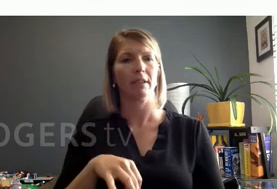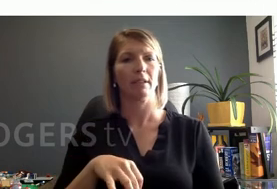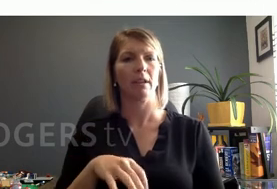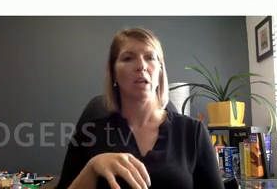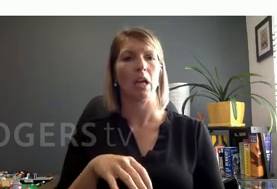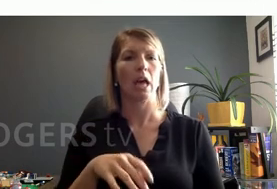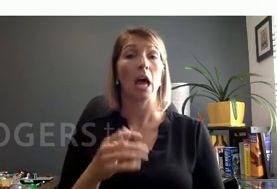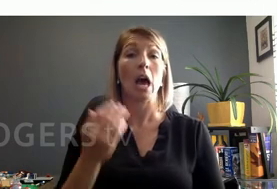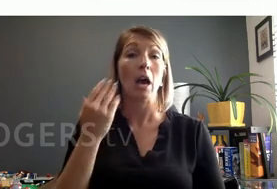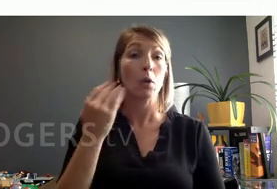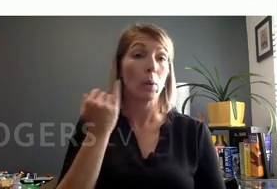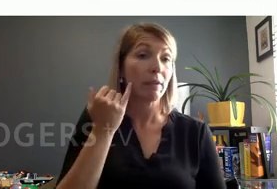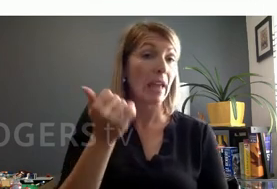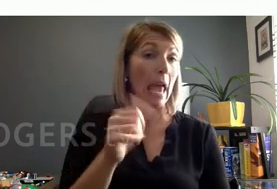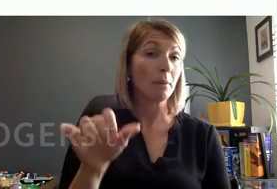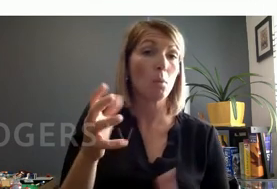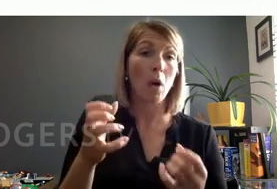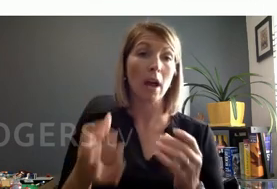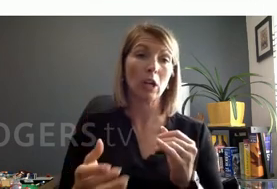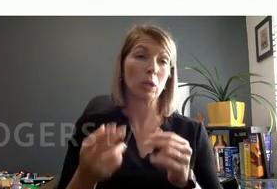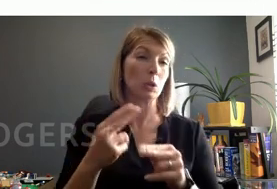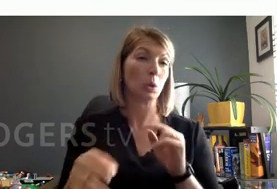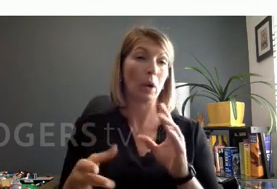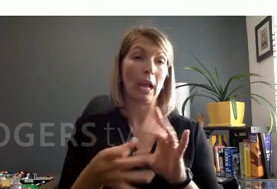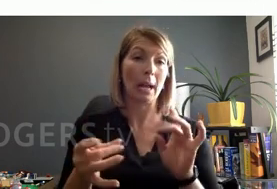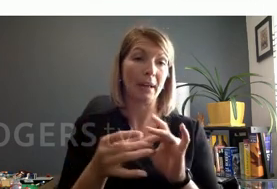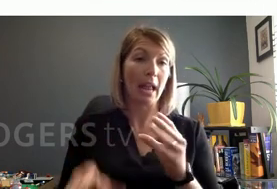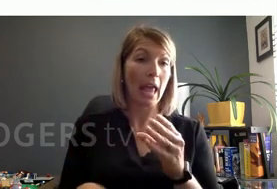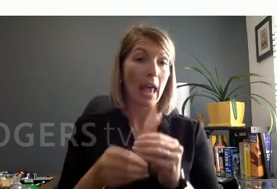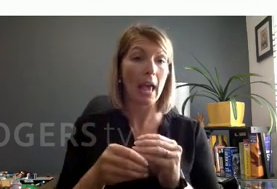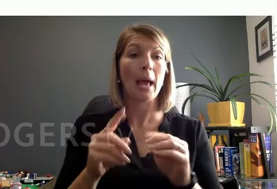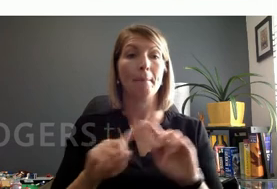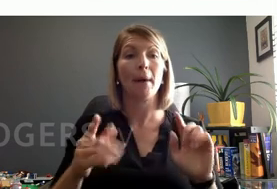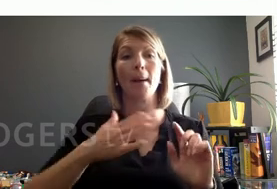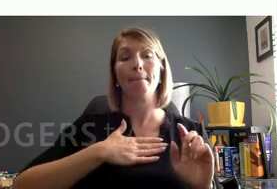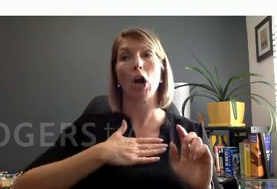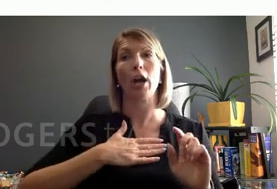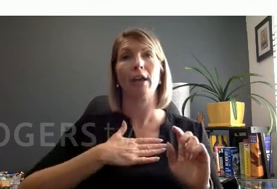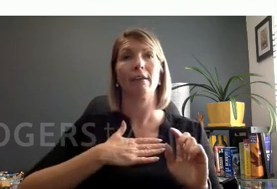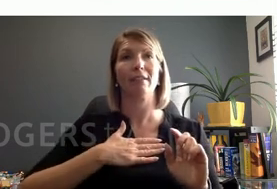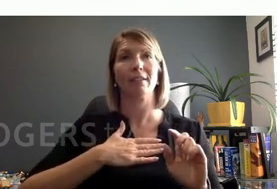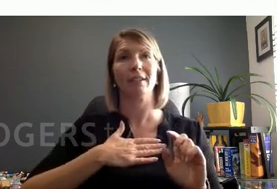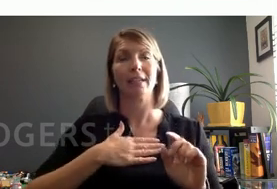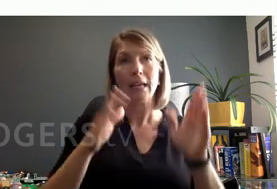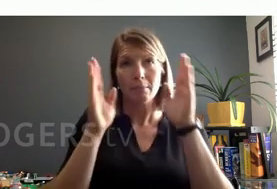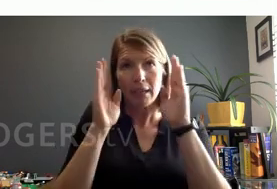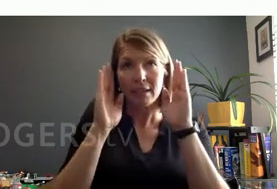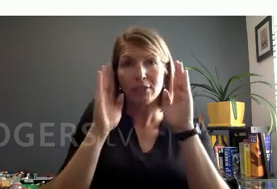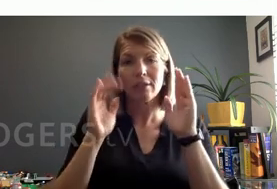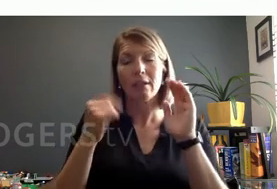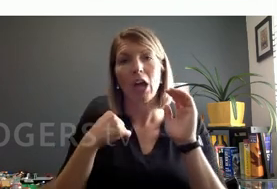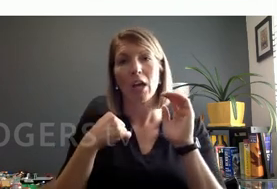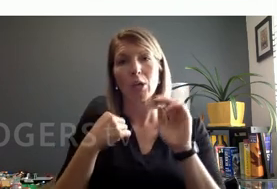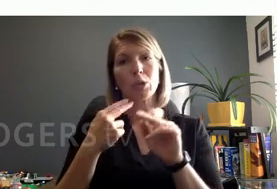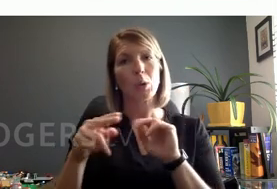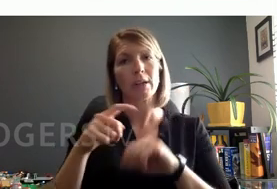wants to add anything, but I just quickly to say what I've heard in a very short period of time, but a very rich period of time. Thank you.